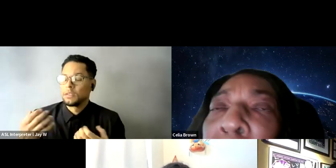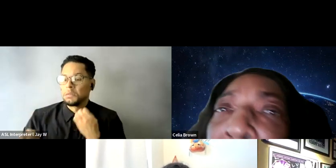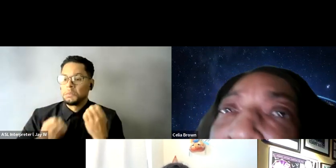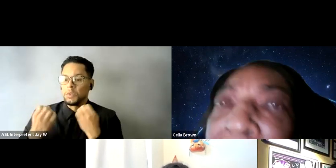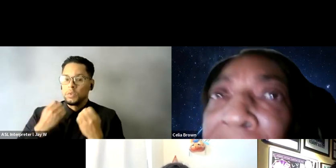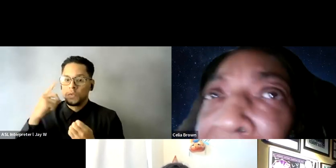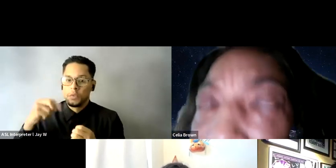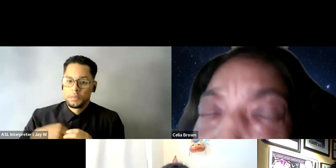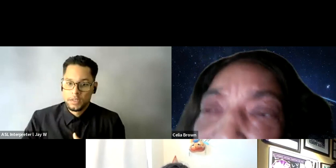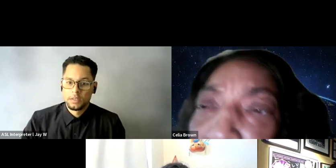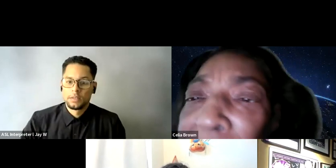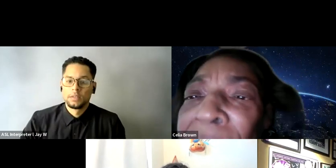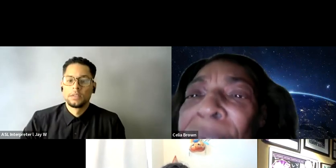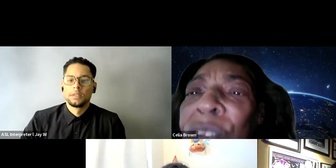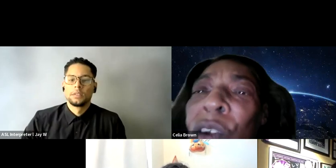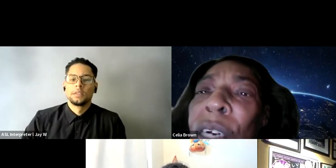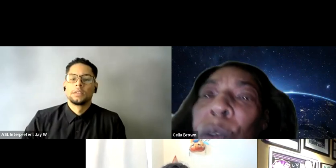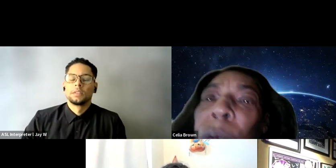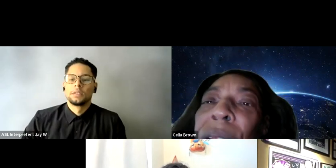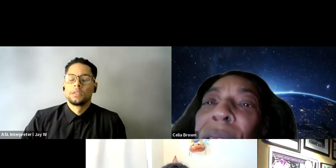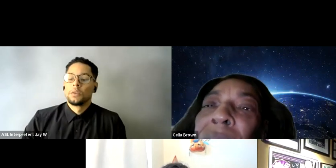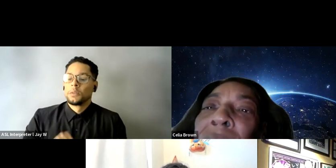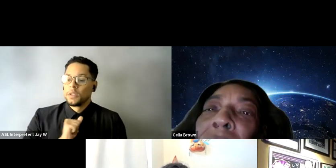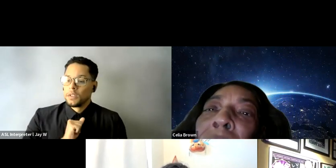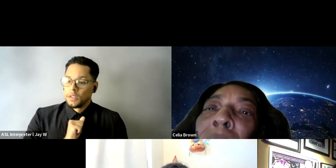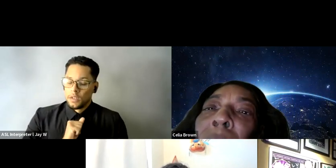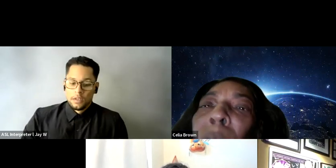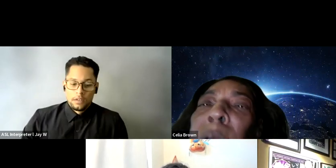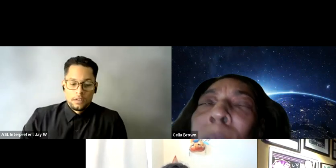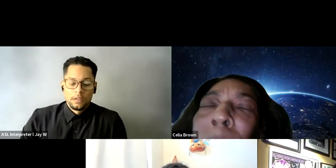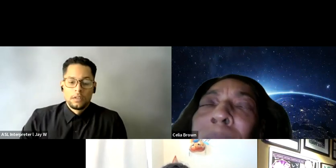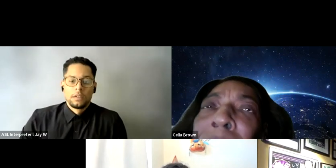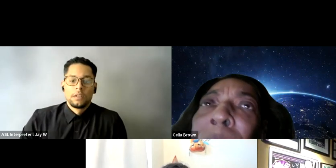I want to say what I have struggled with